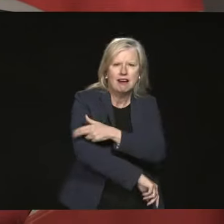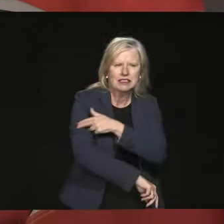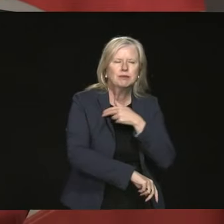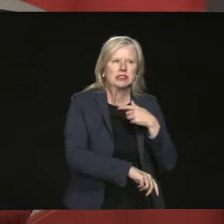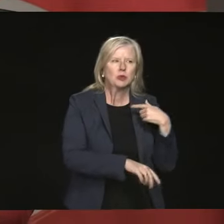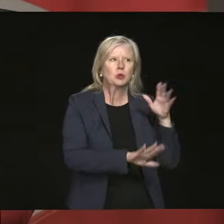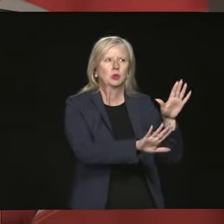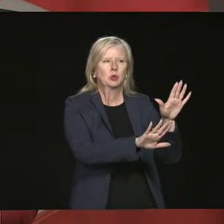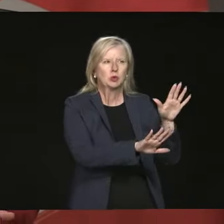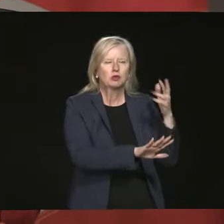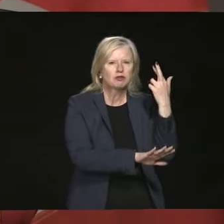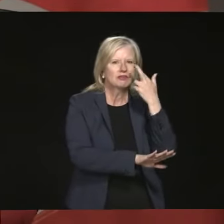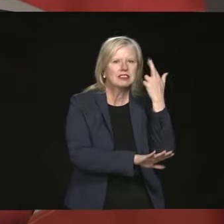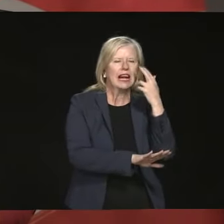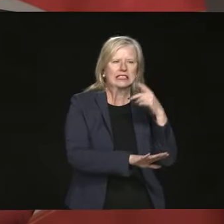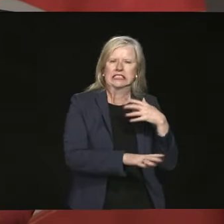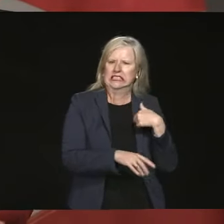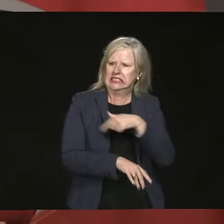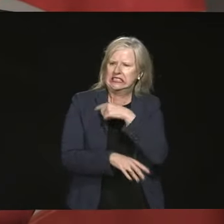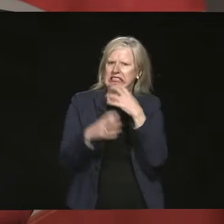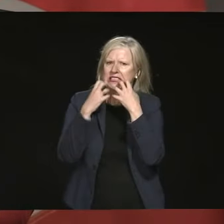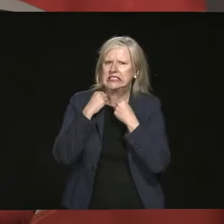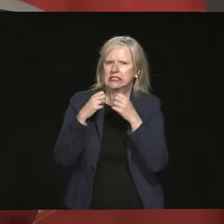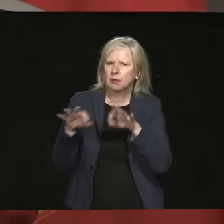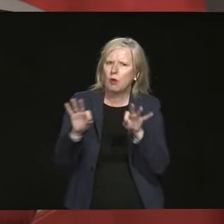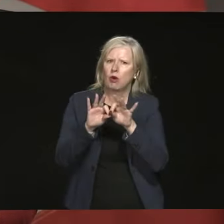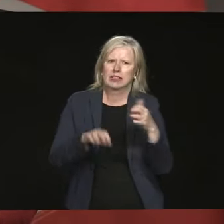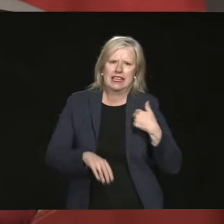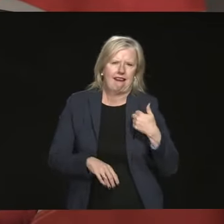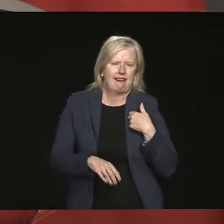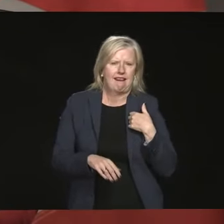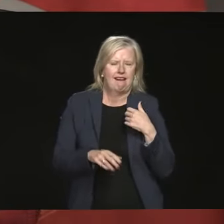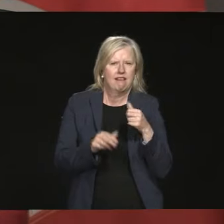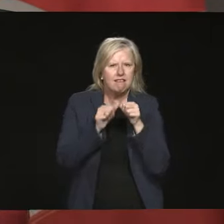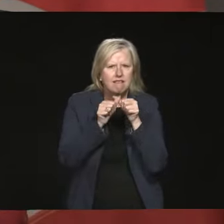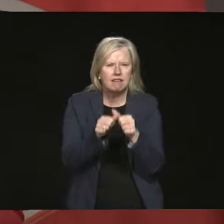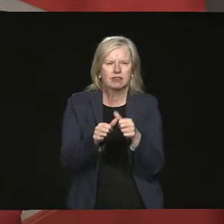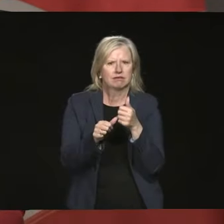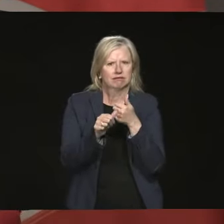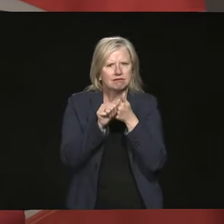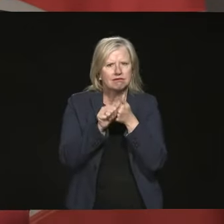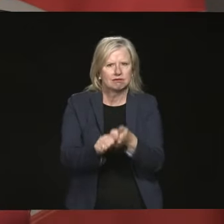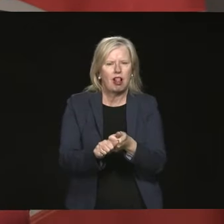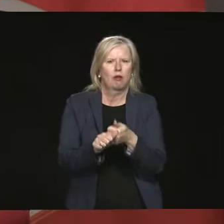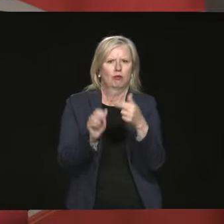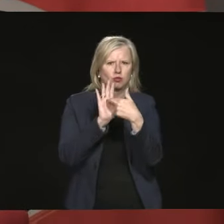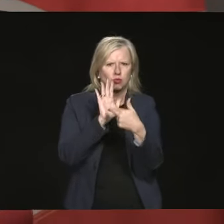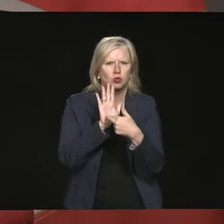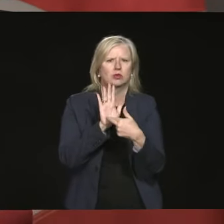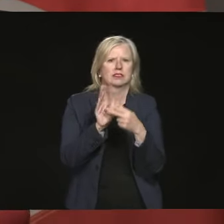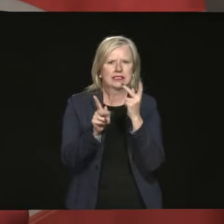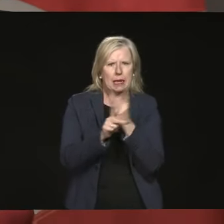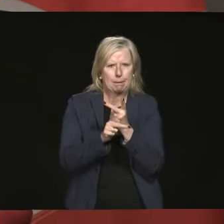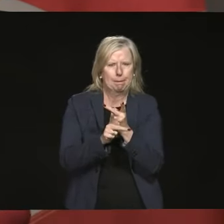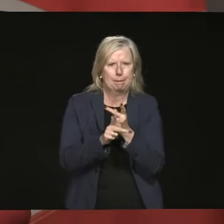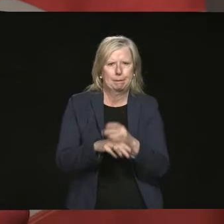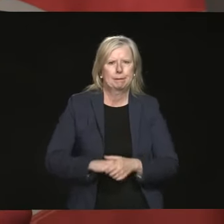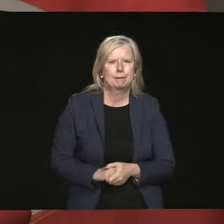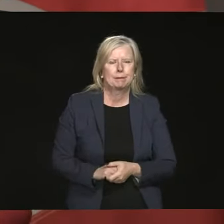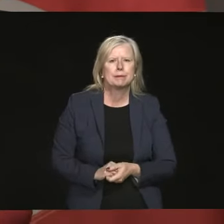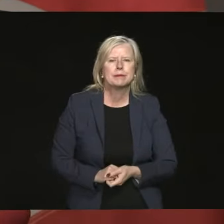it is for us as a country to stay disciplined. C'est un marathon et nous